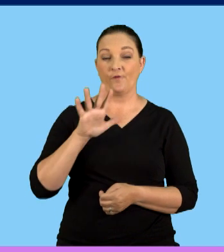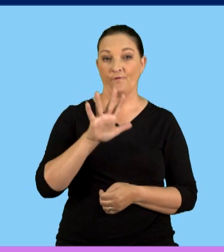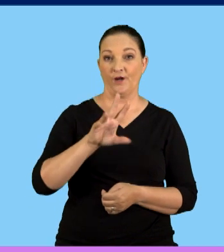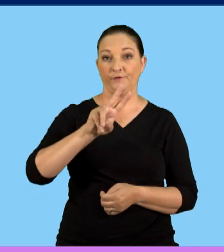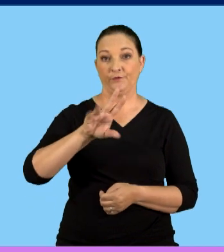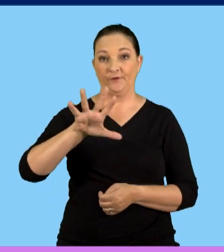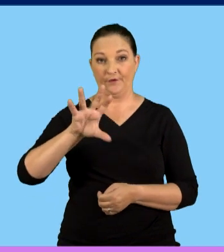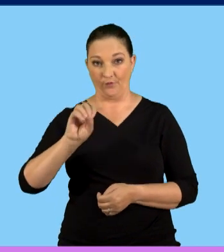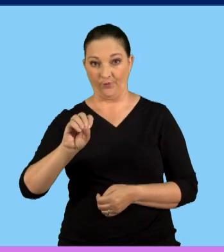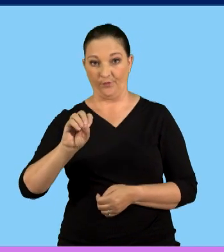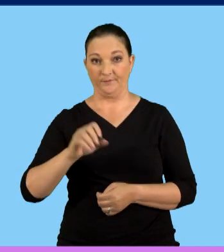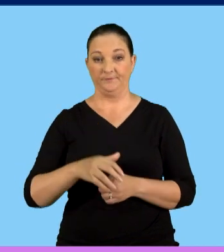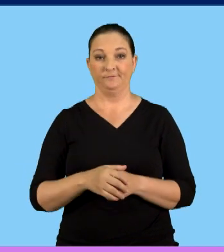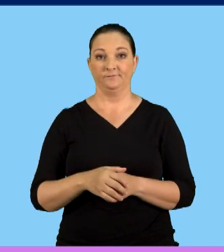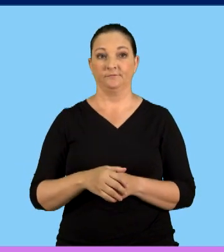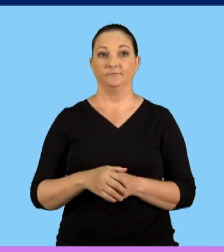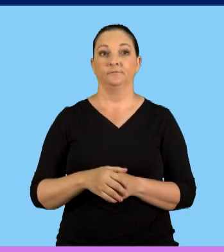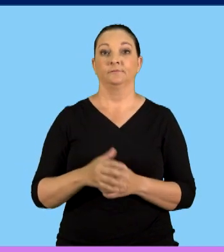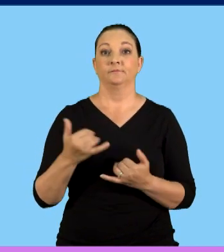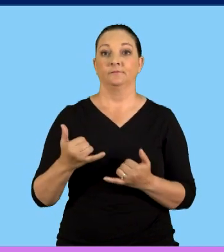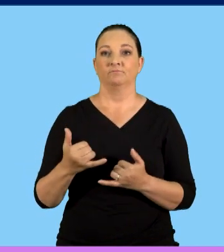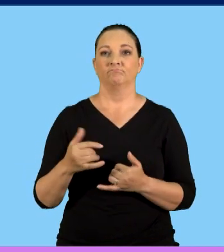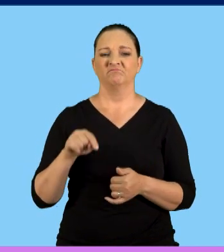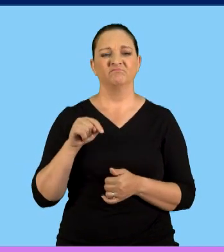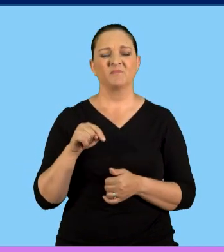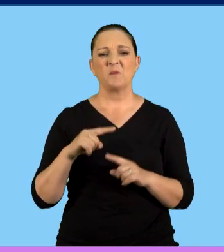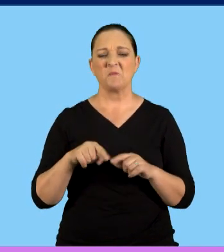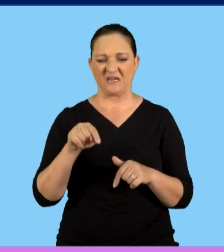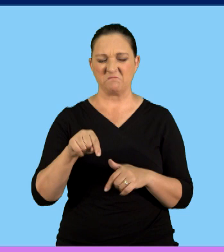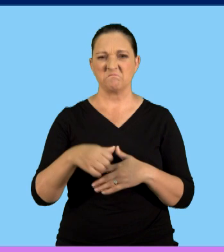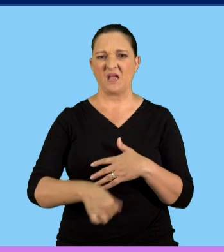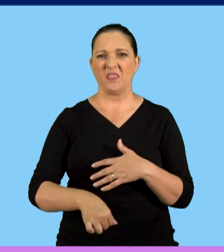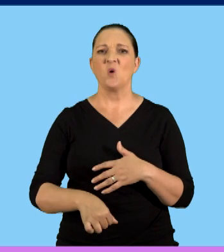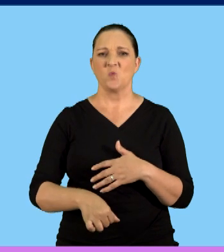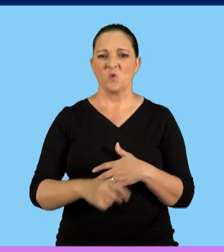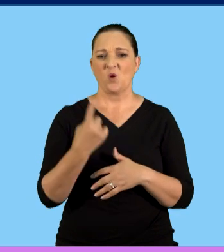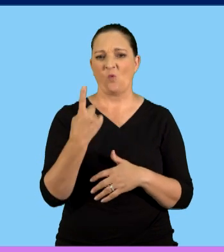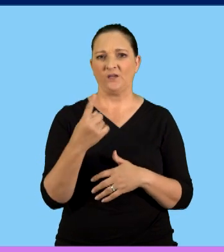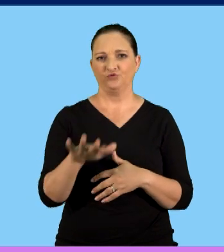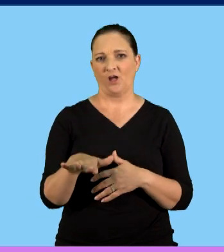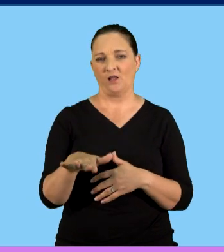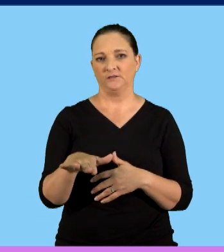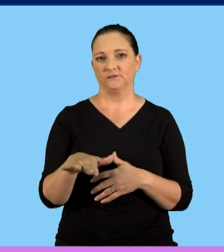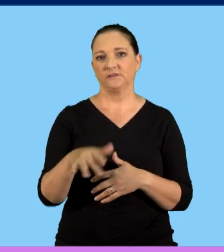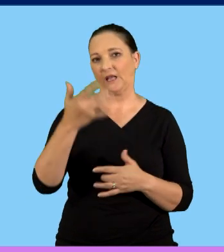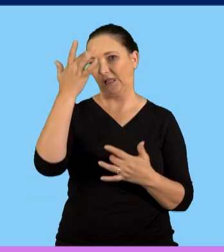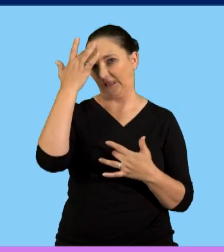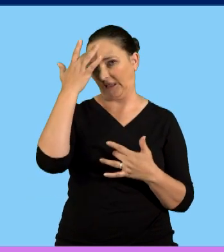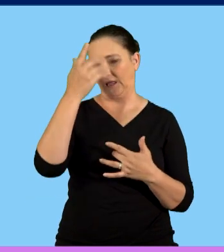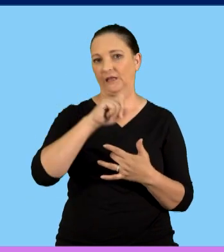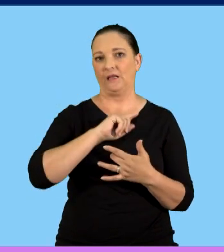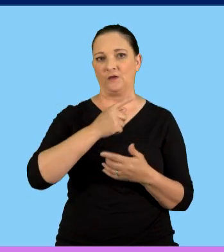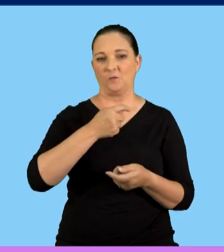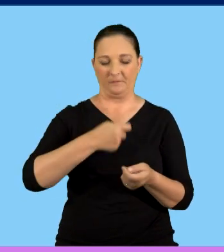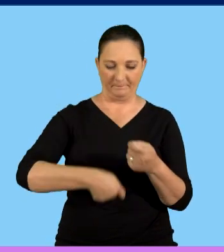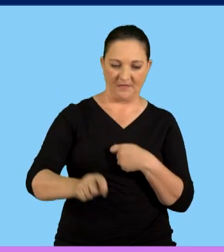5,250 Rand. This month, one of the children fell ill, and they have additional medical expenses of